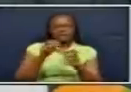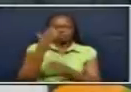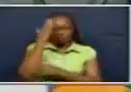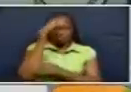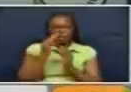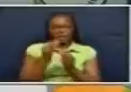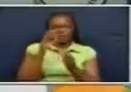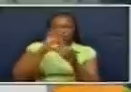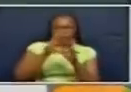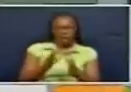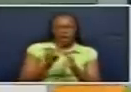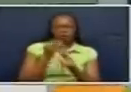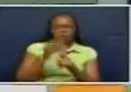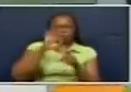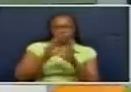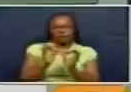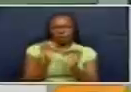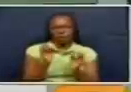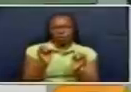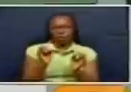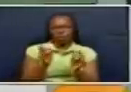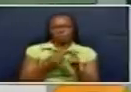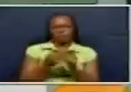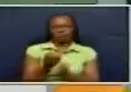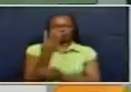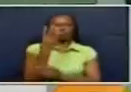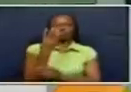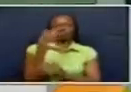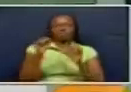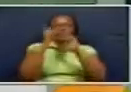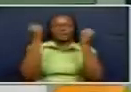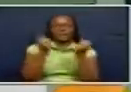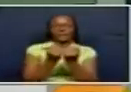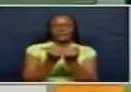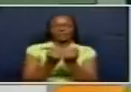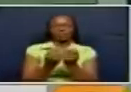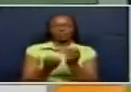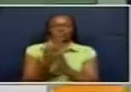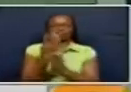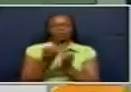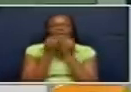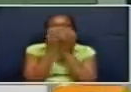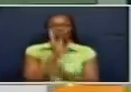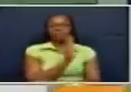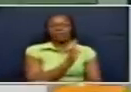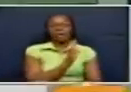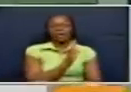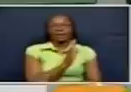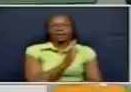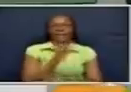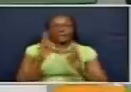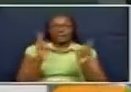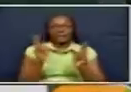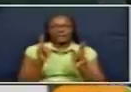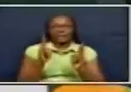day. So she has been identified and the system has already pulled out her details, right, ready for her